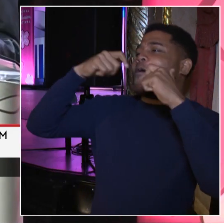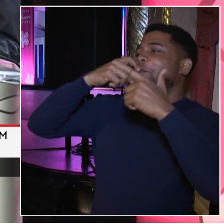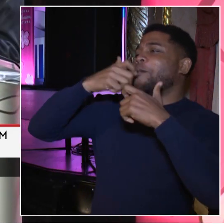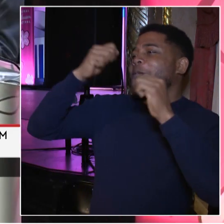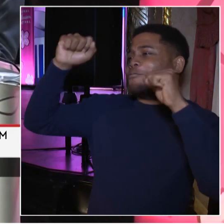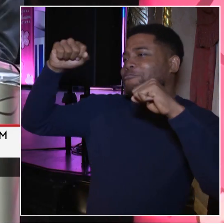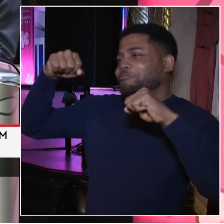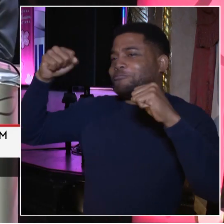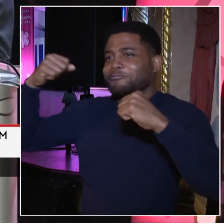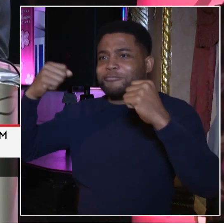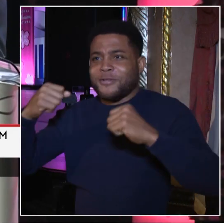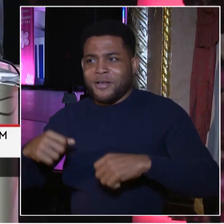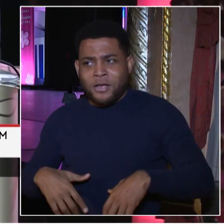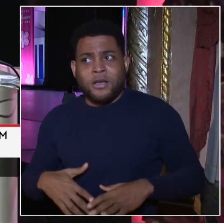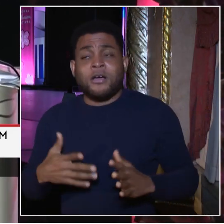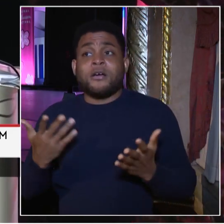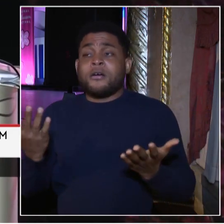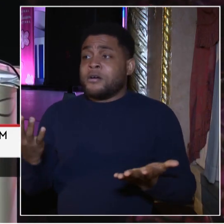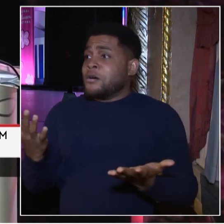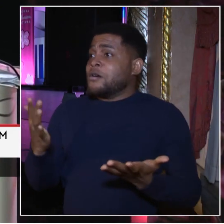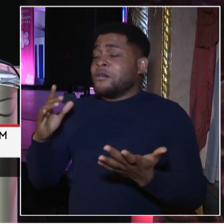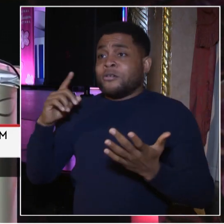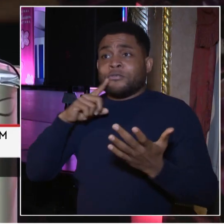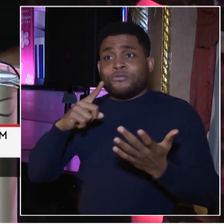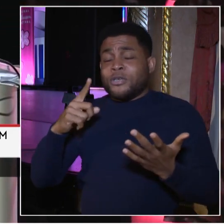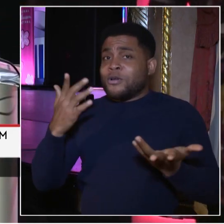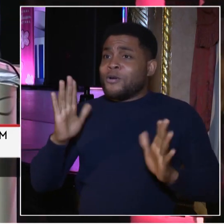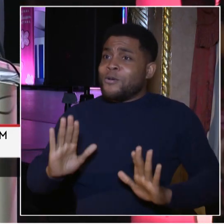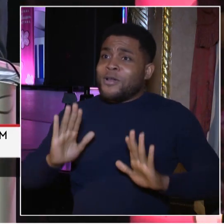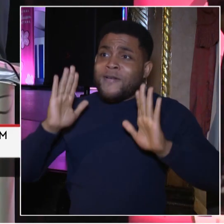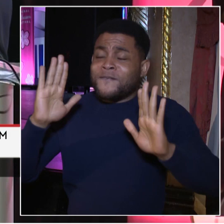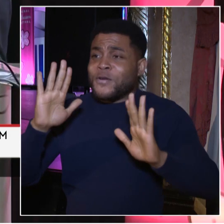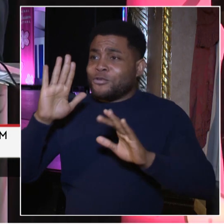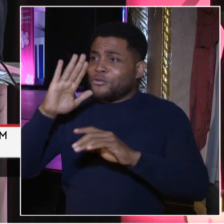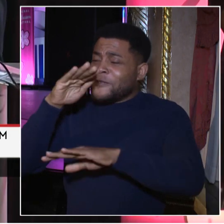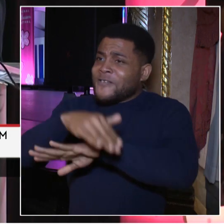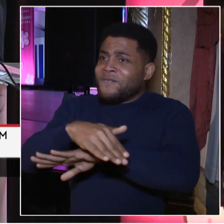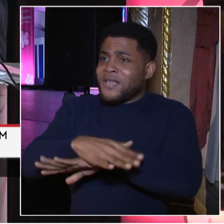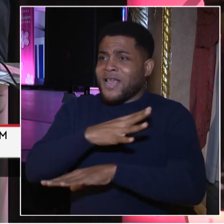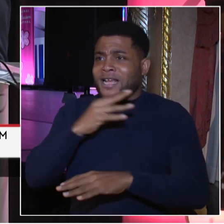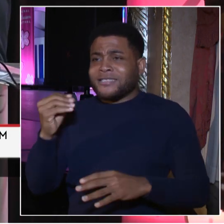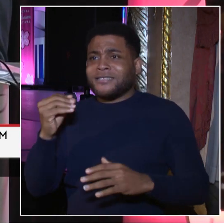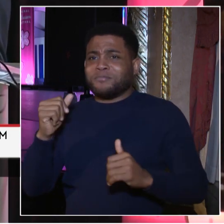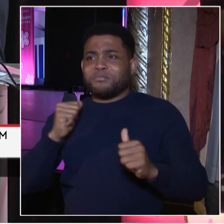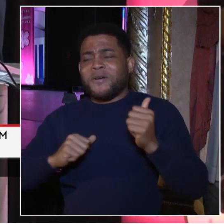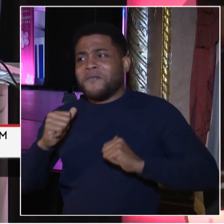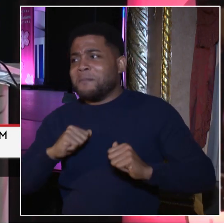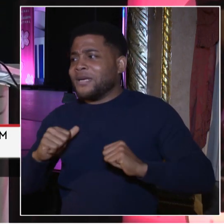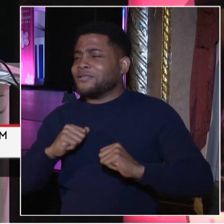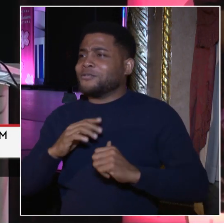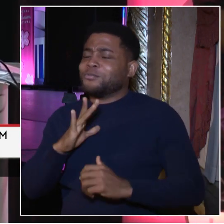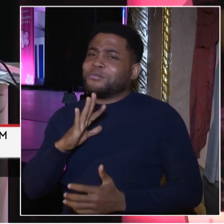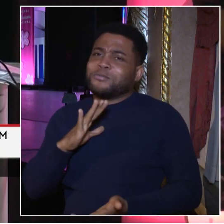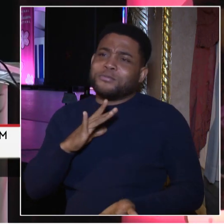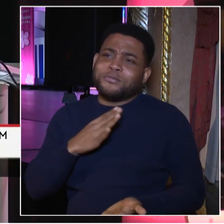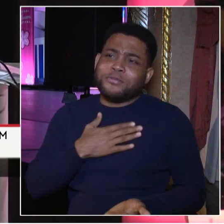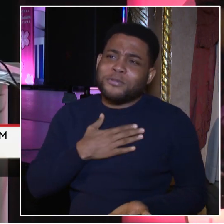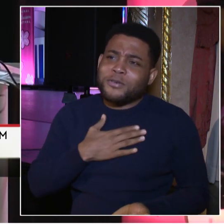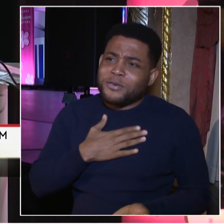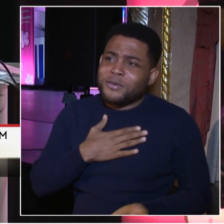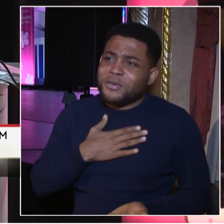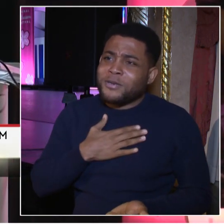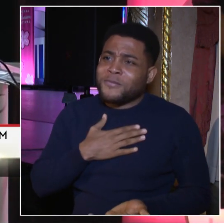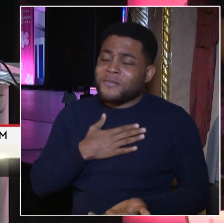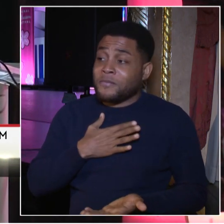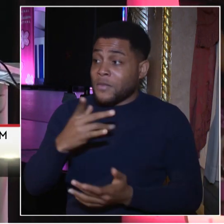What an evening of stellar performances. When I arrived in Washington, D.C. last December